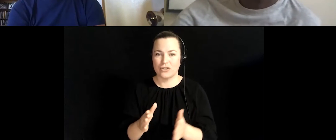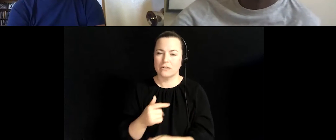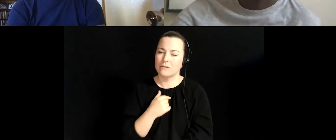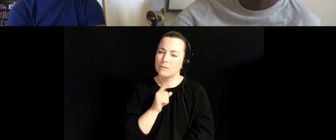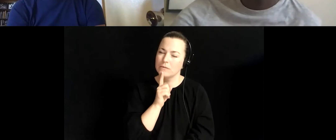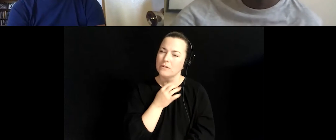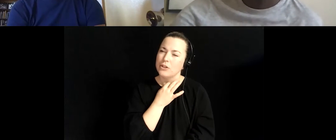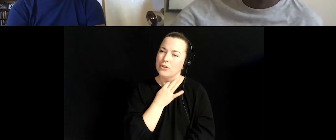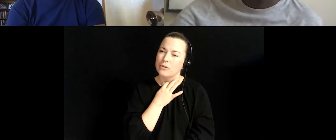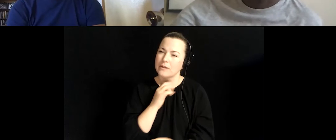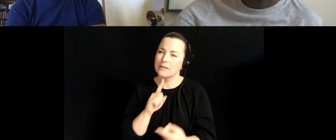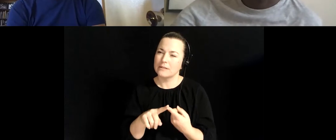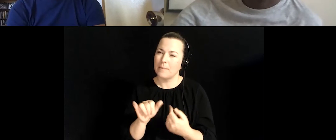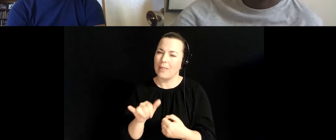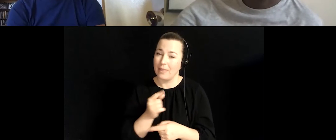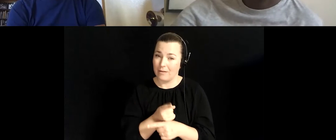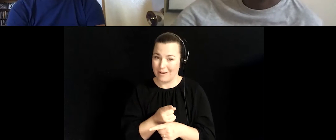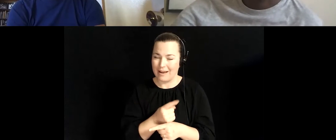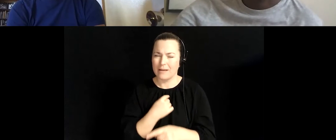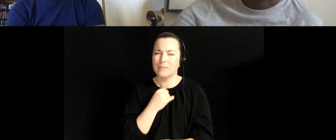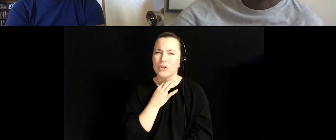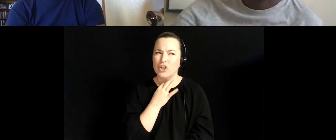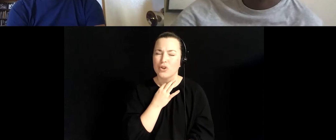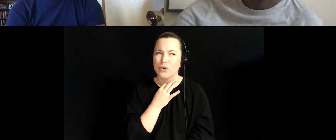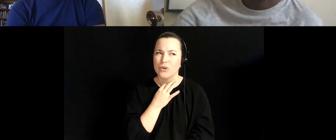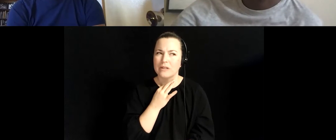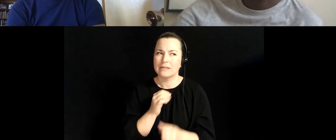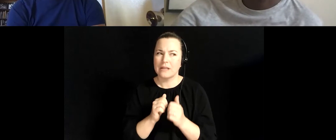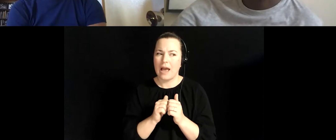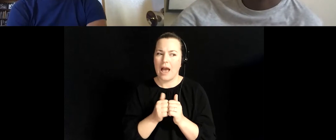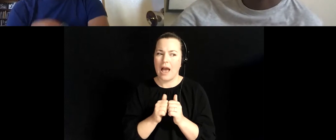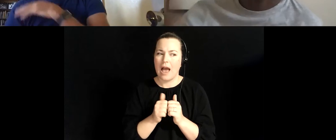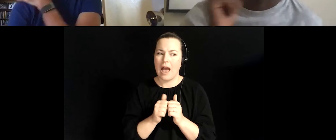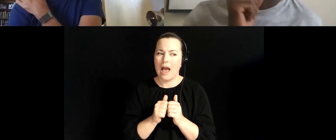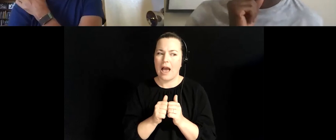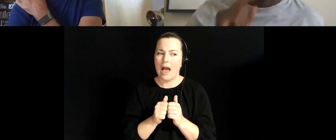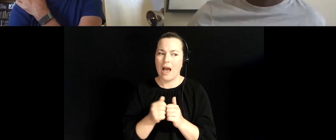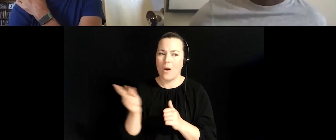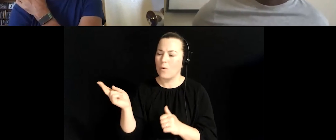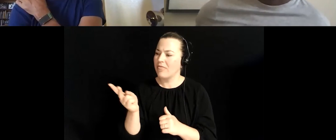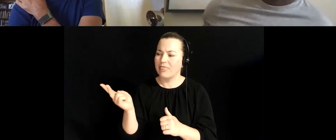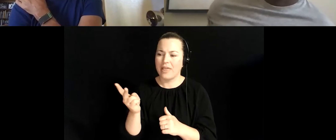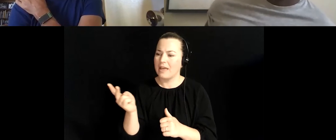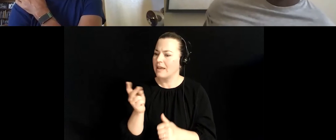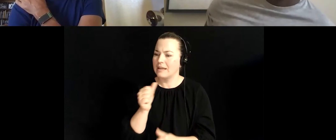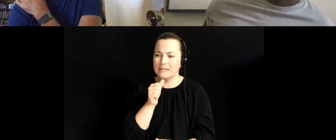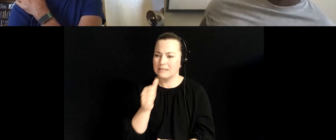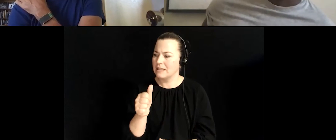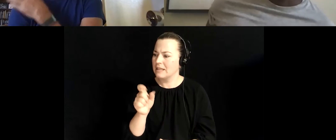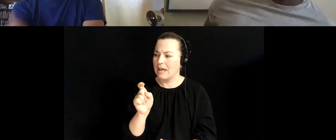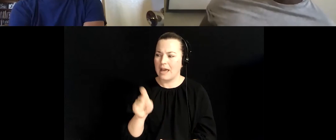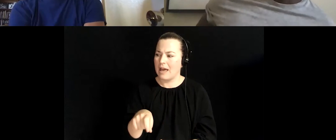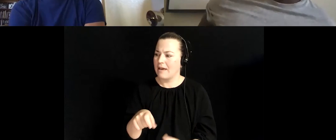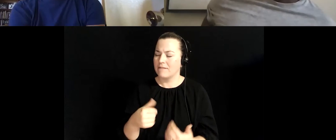I'm very curious about how they didn't have to have,